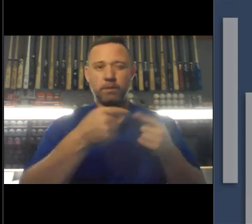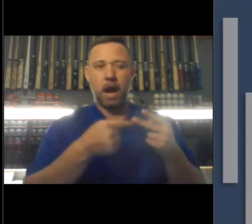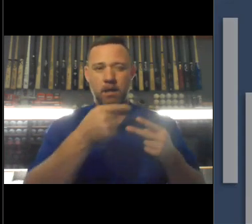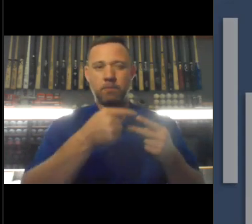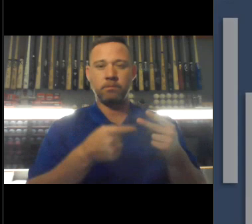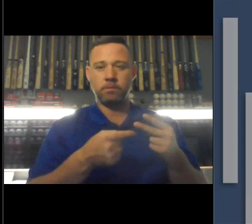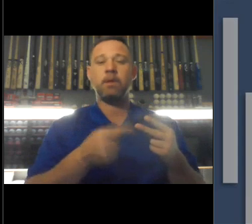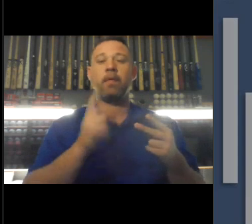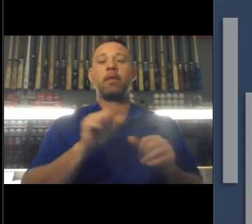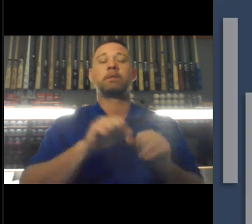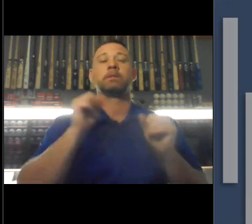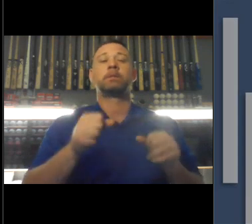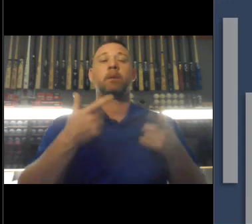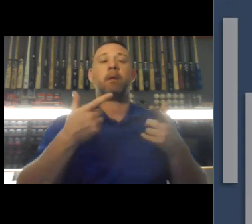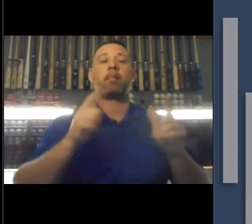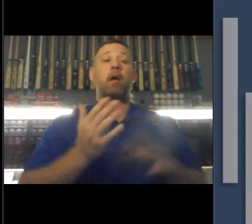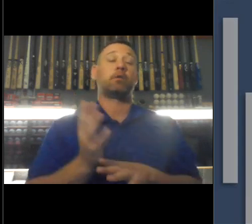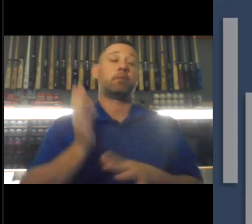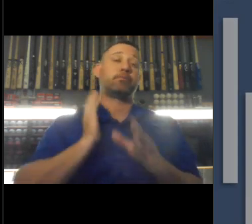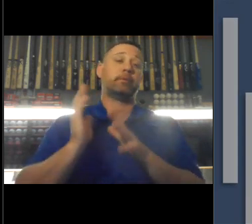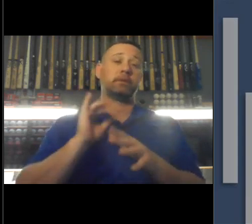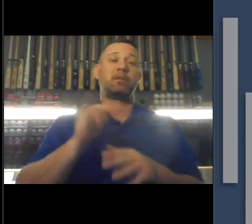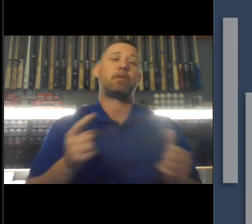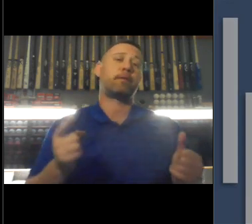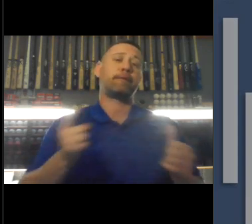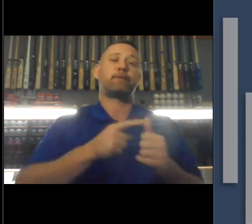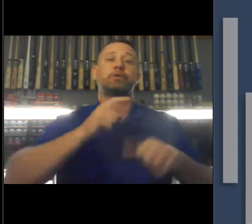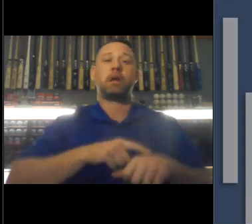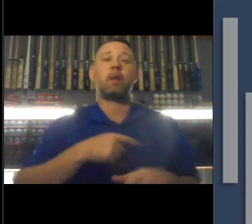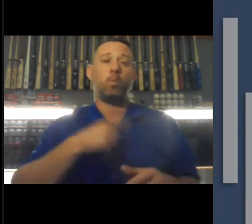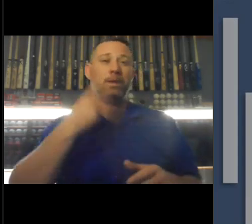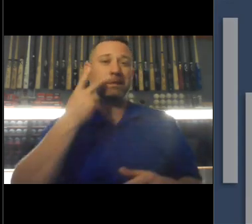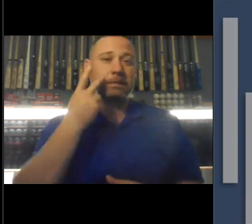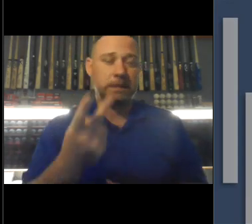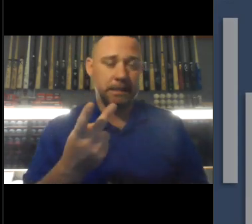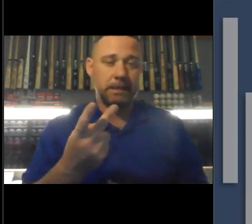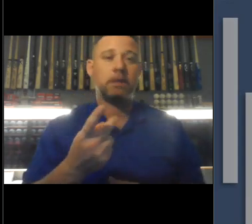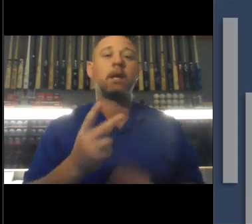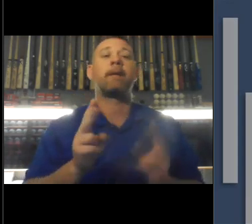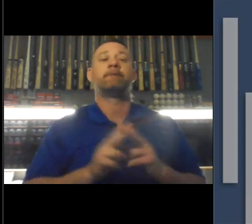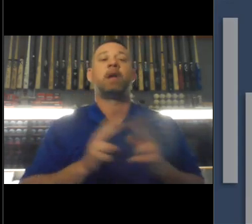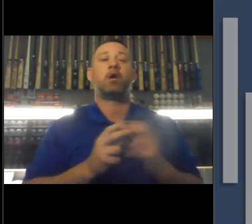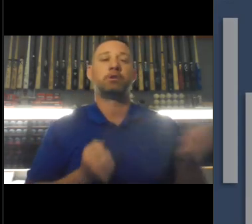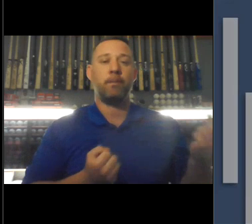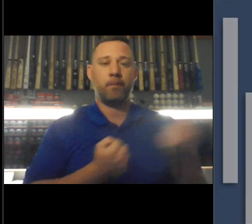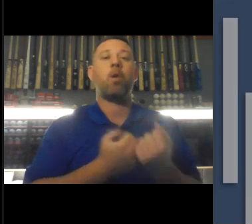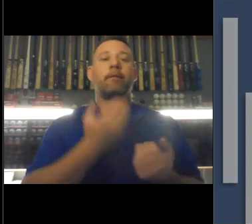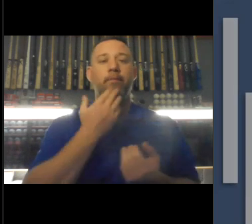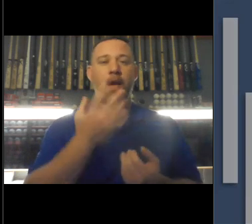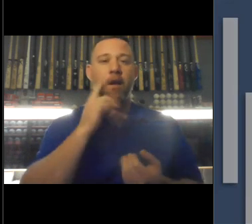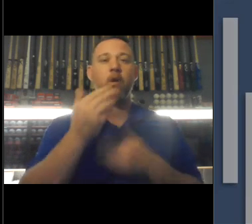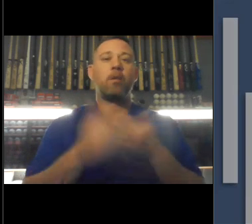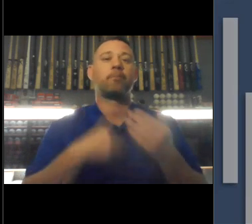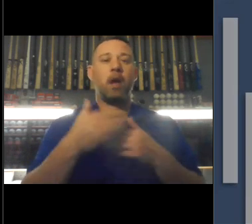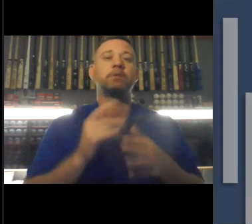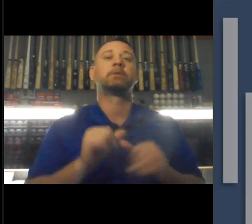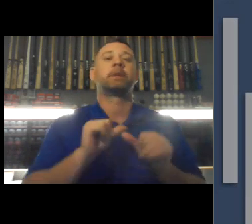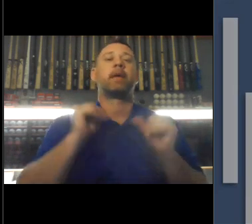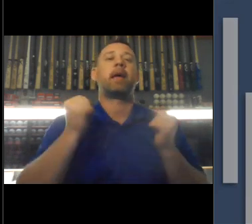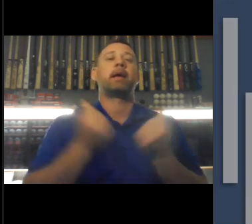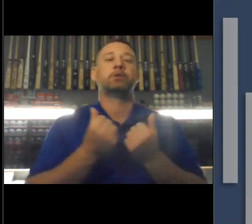allowed previously, this is the first time that we're seeing it. And we're very supportive and thankful for this process for agencies that